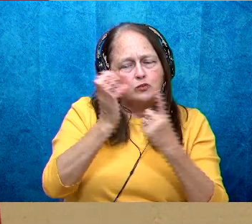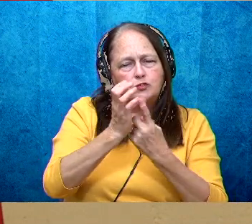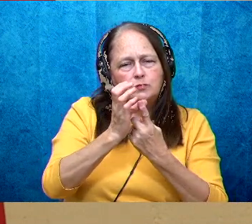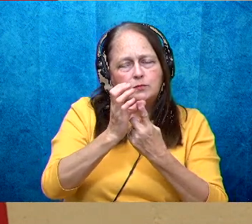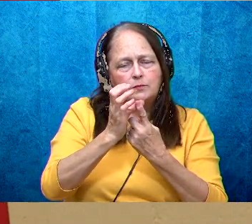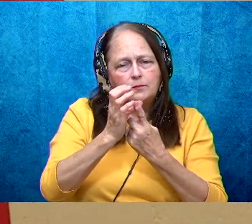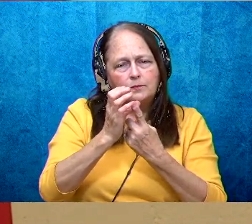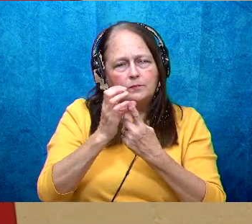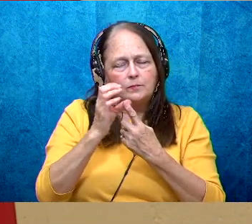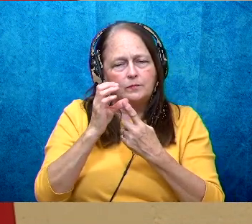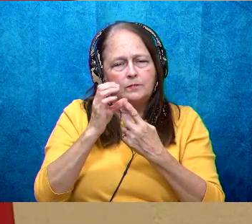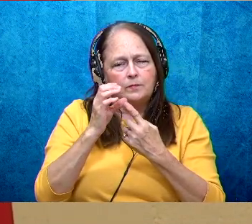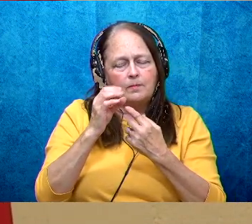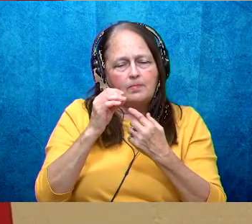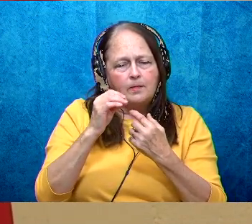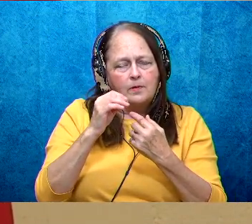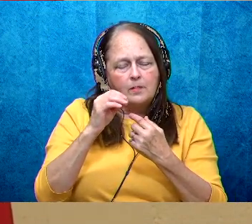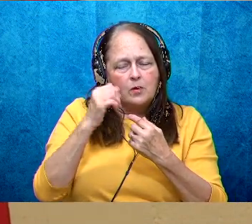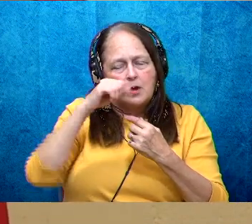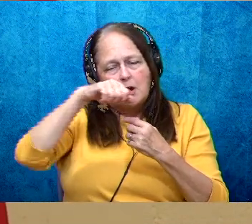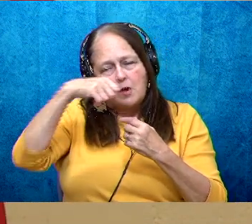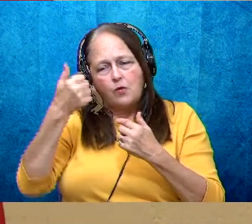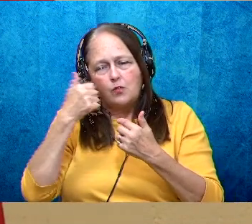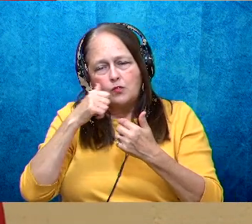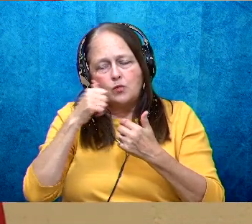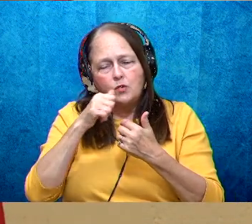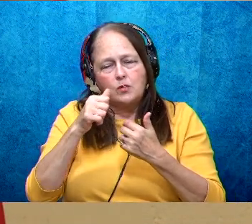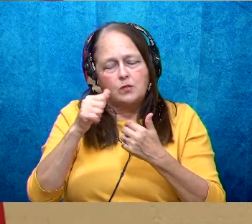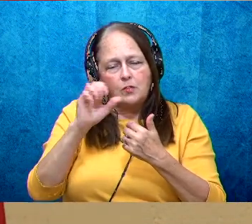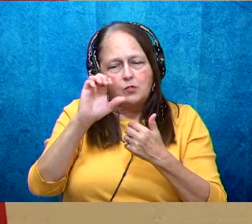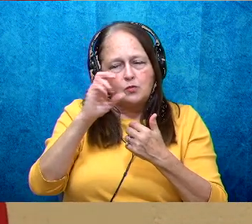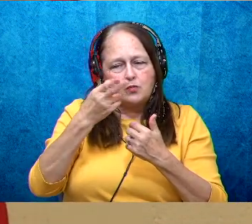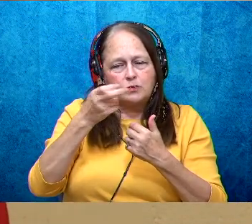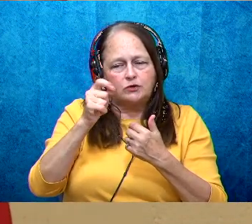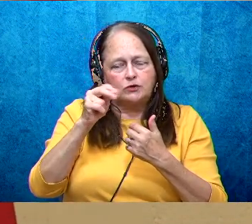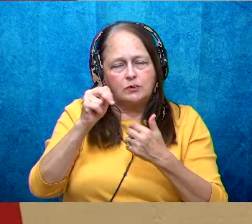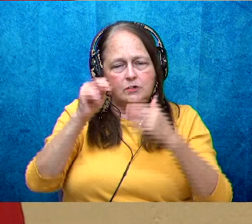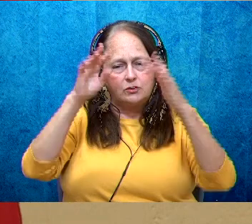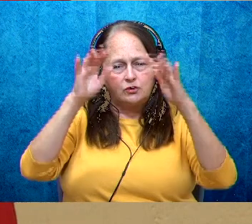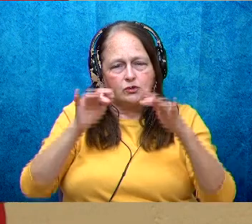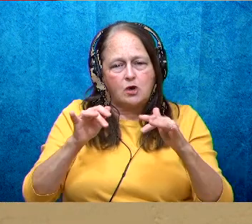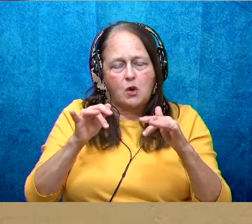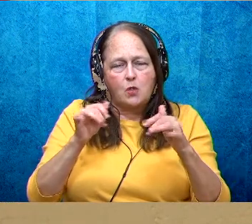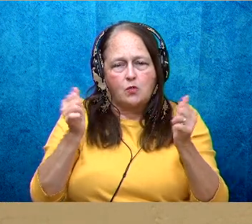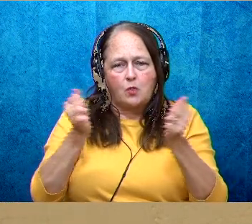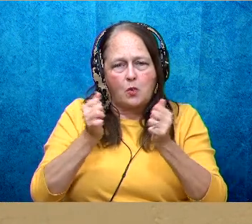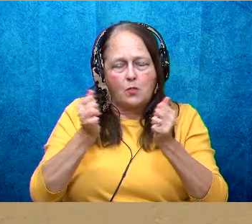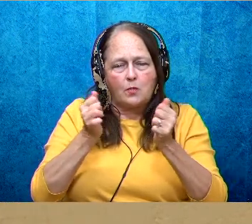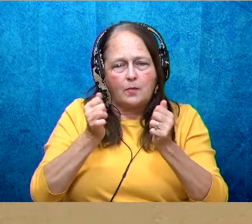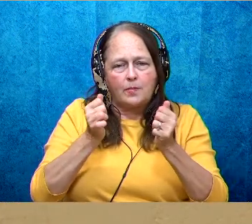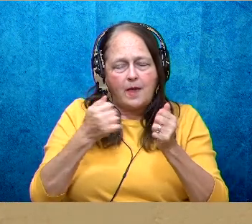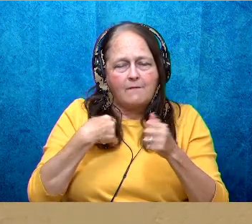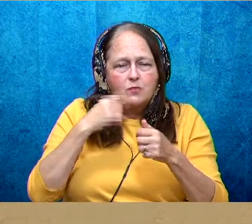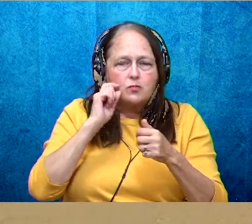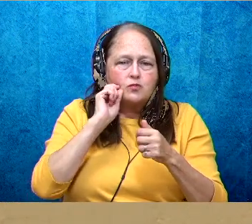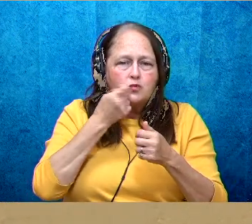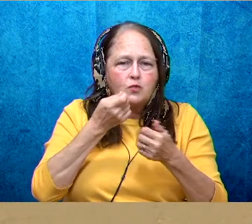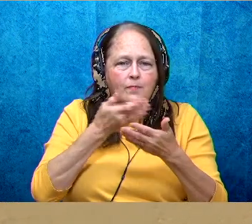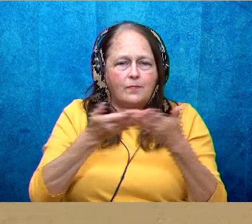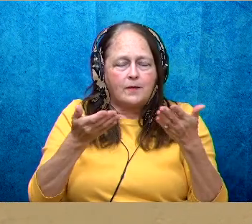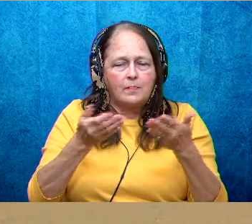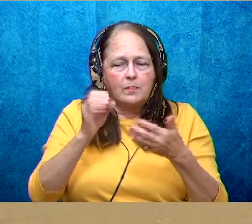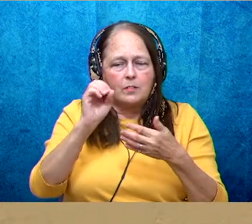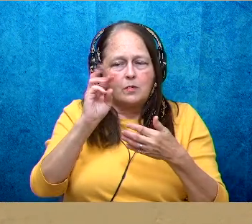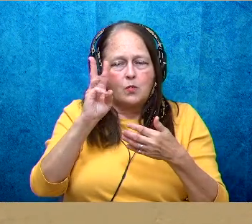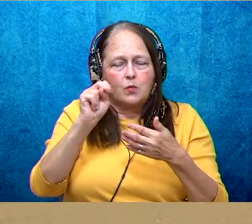their leader. Christian was thinking about how cold it was, all the snow and the other cool stuff they have in Russia. And again, Owen